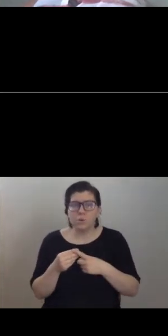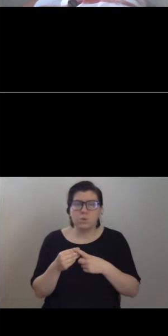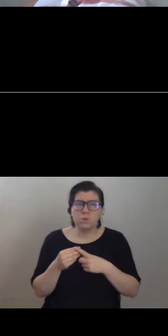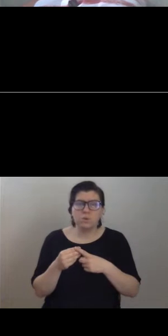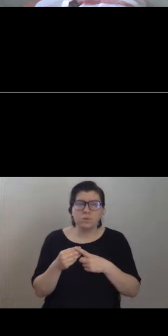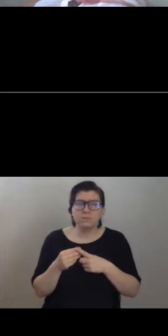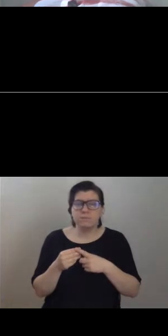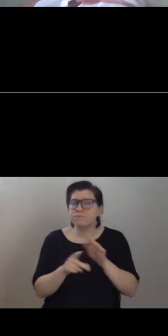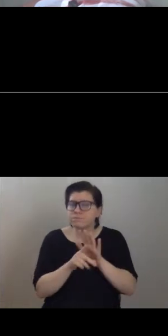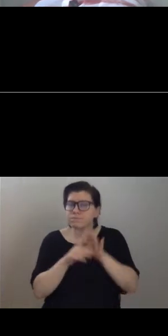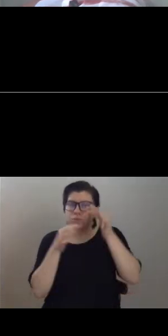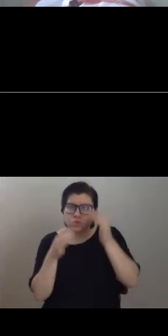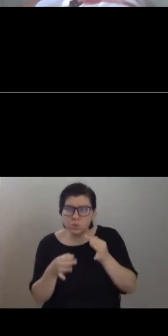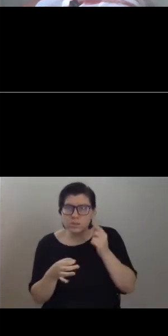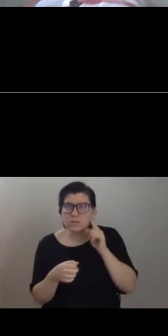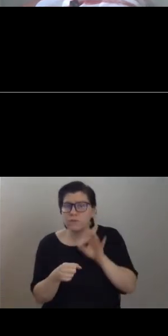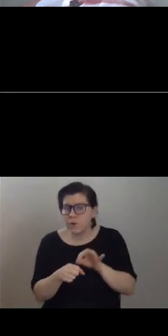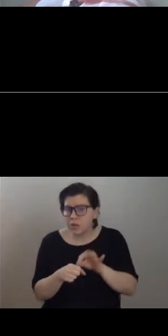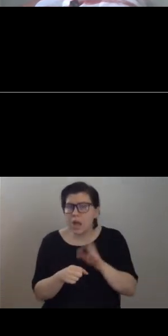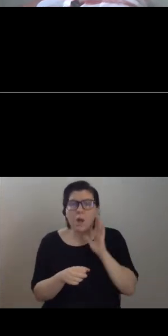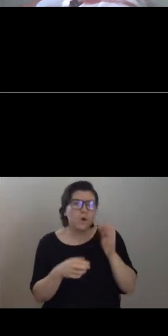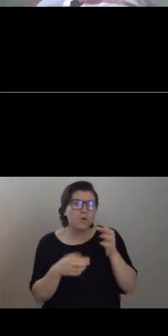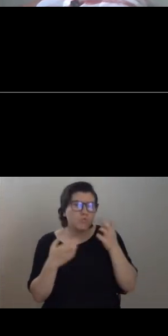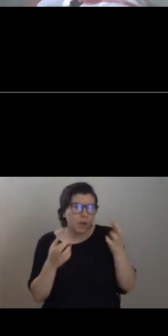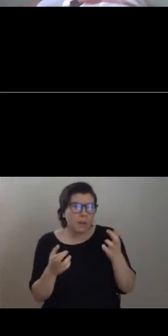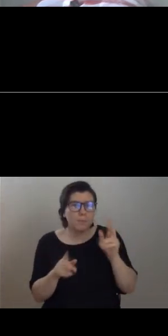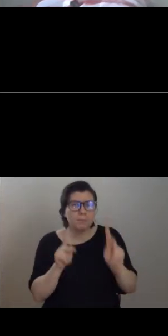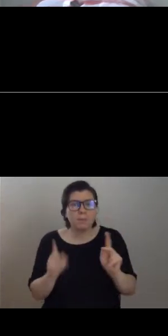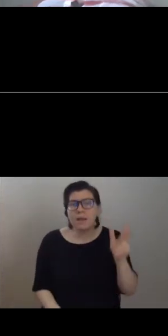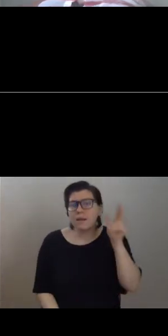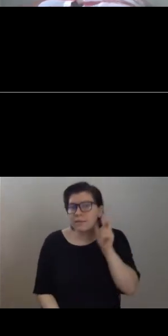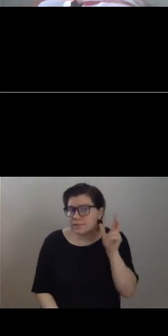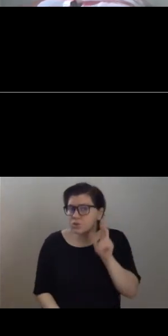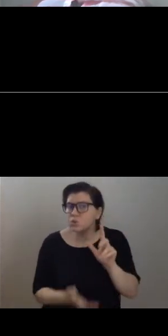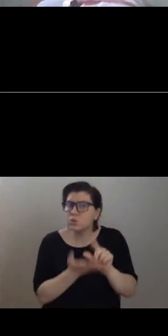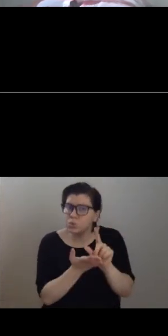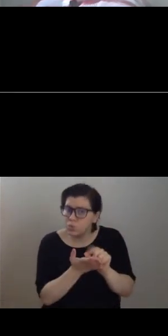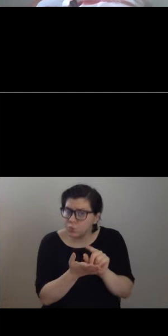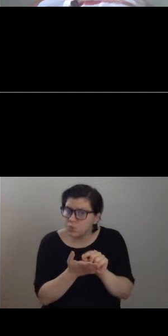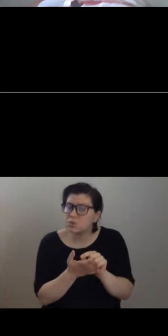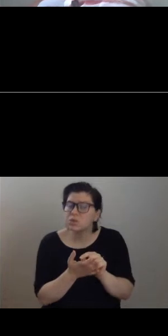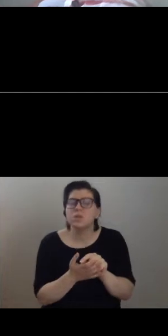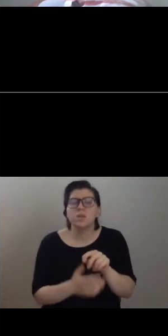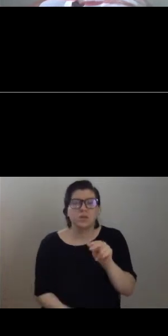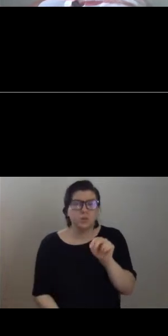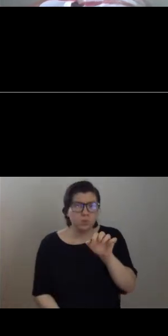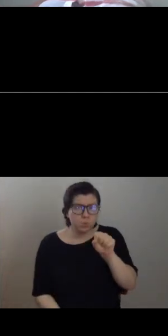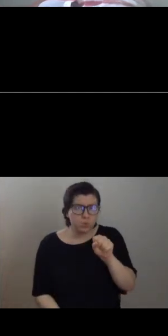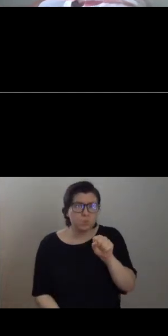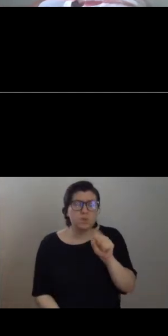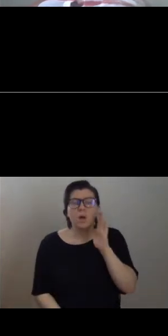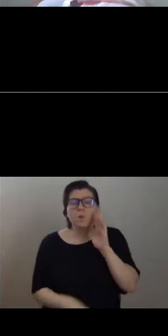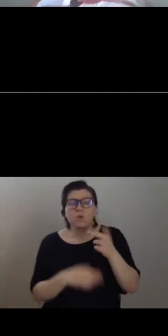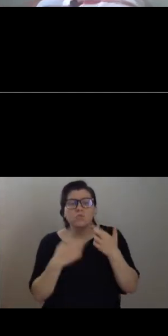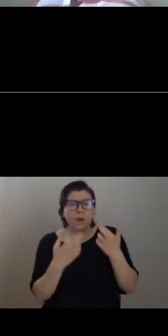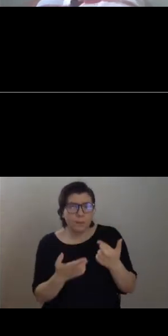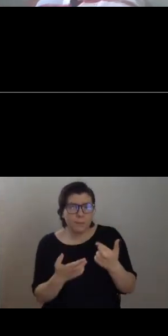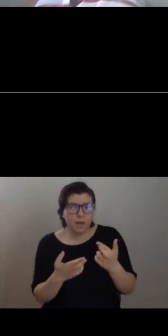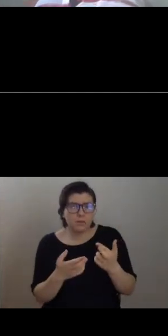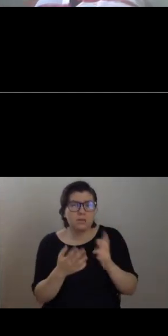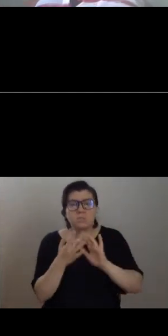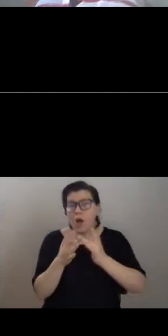choices for voting. I would recommend people listen to the news. I would recommend people, sometimes you could go